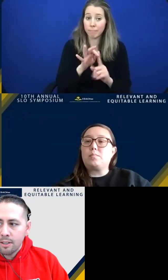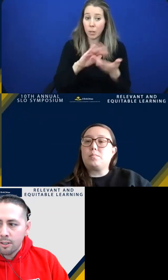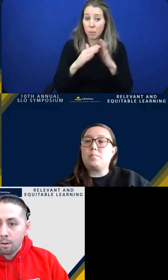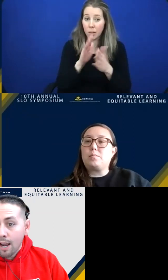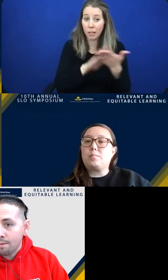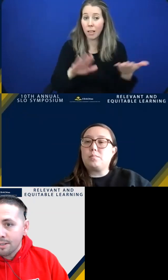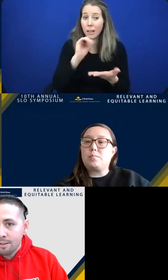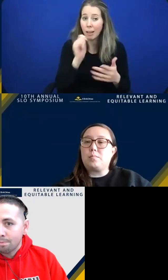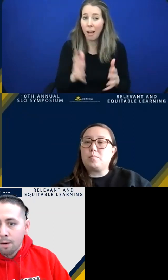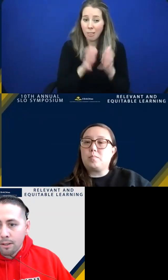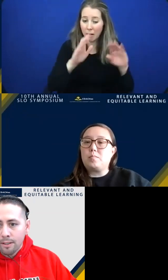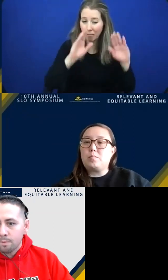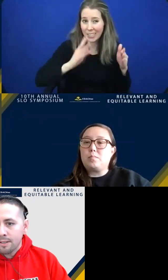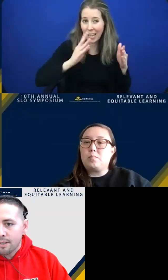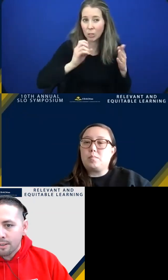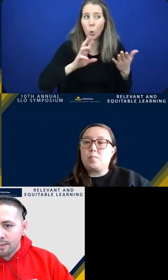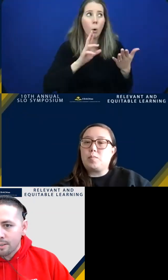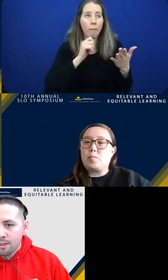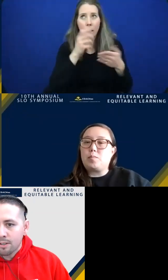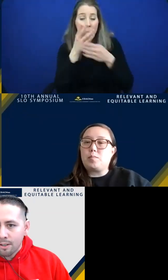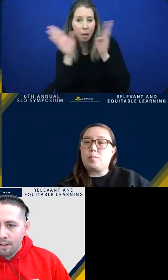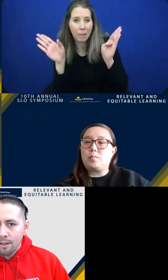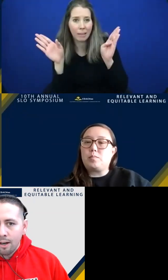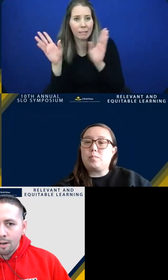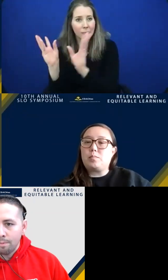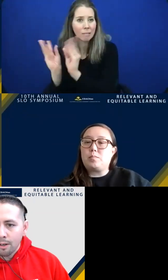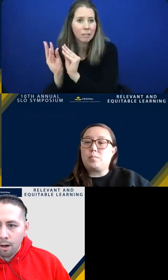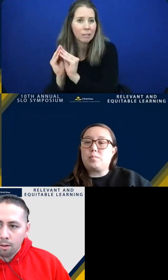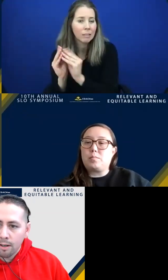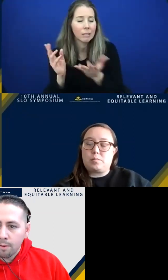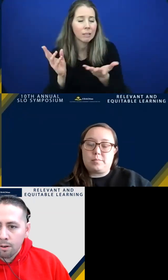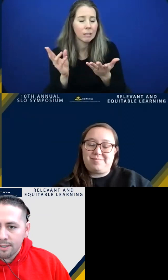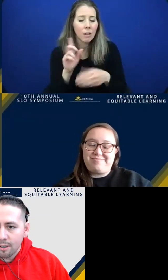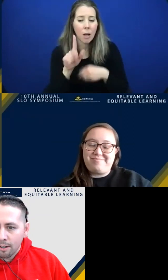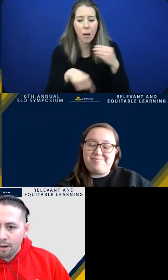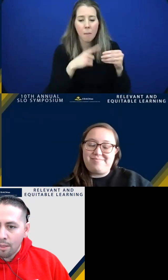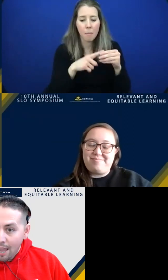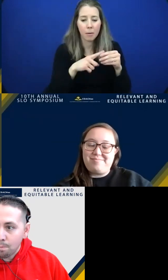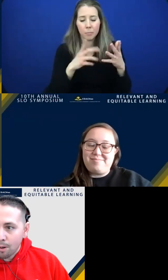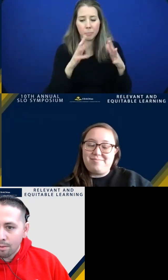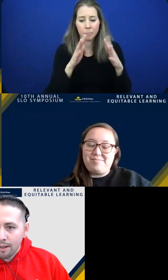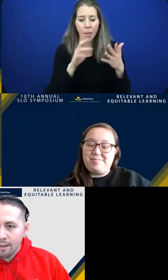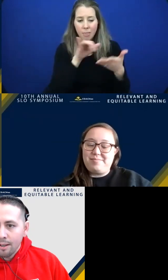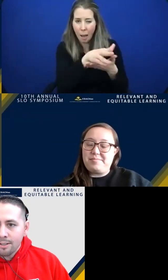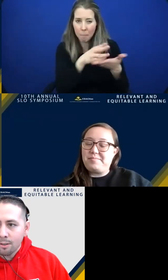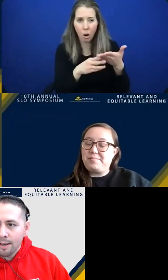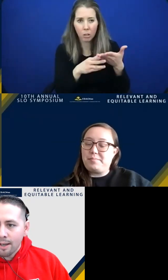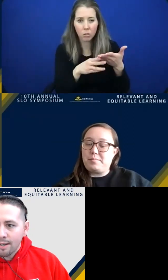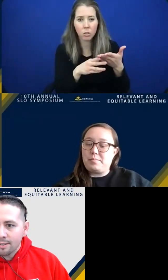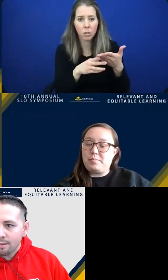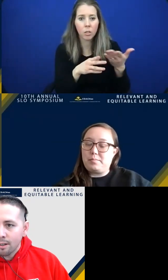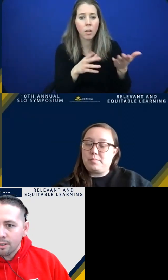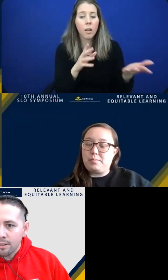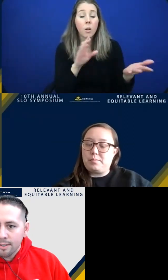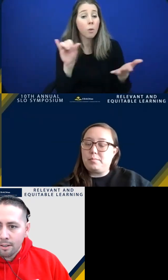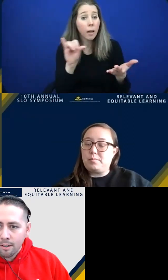much attention, or I haven't seen publicly in spaces like this as much garnering focus on that part, right? And so like